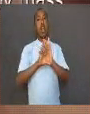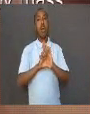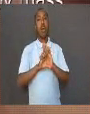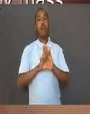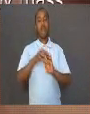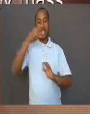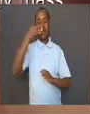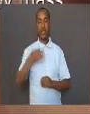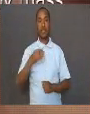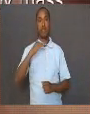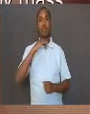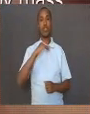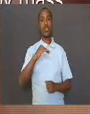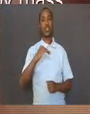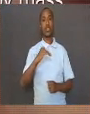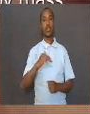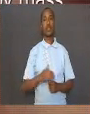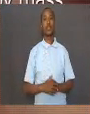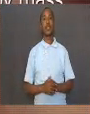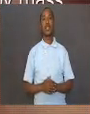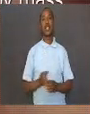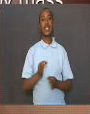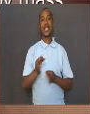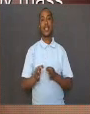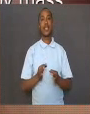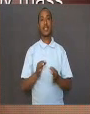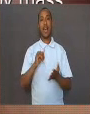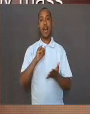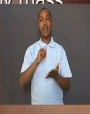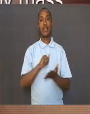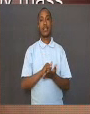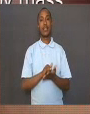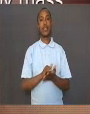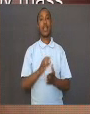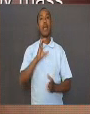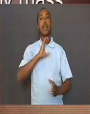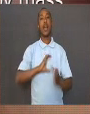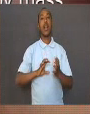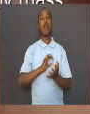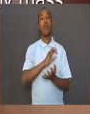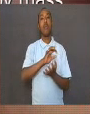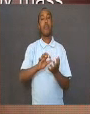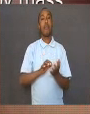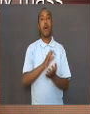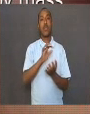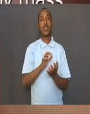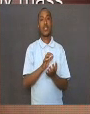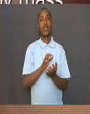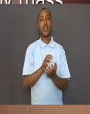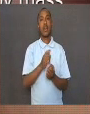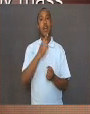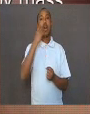The law of definite proportion states that a